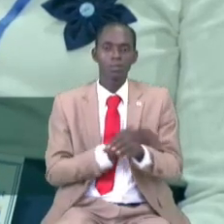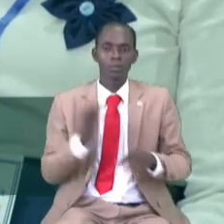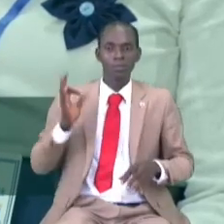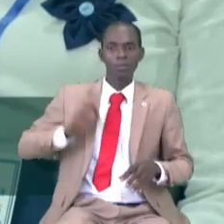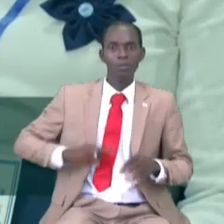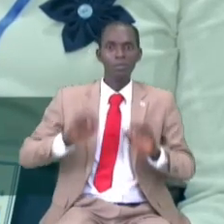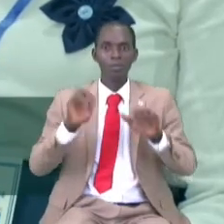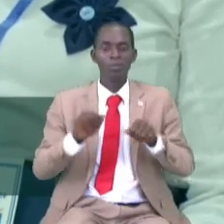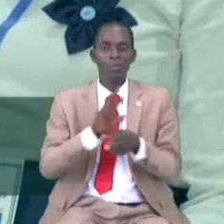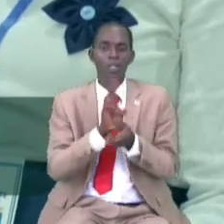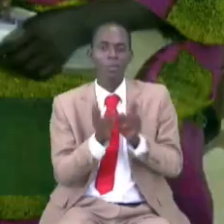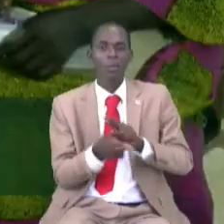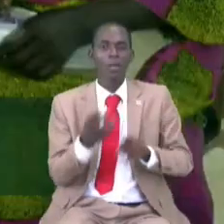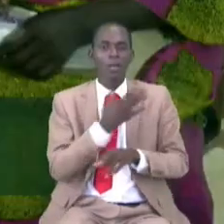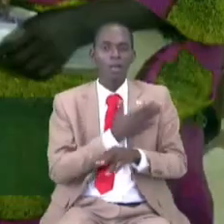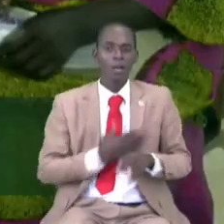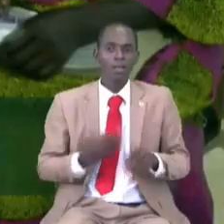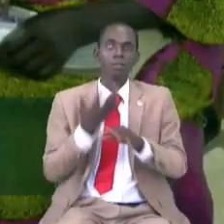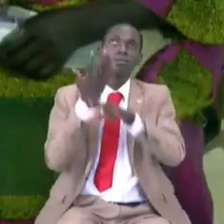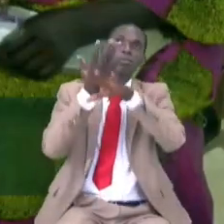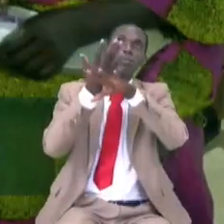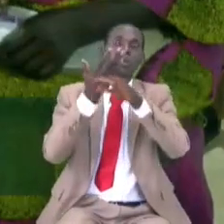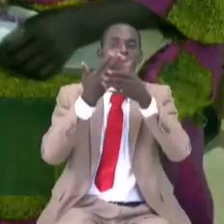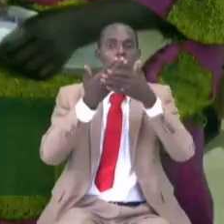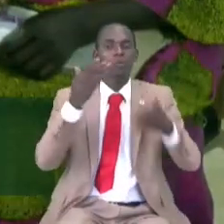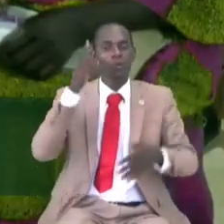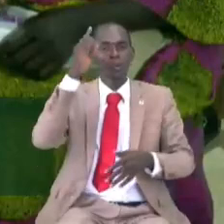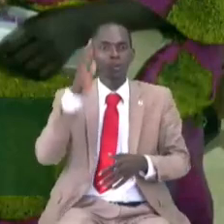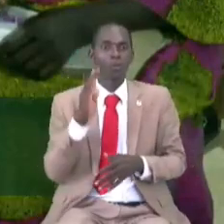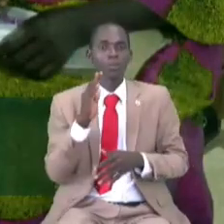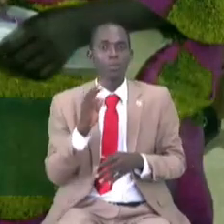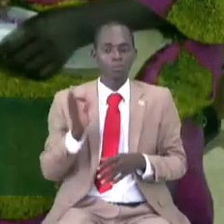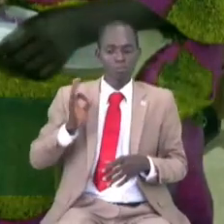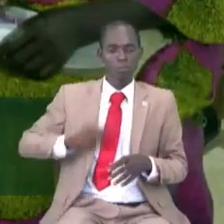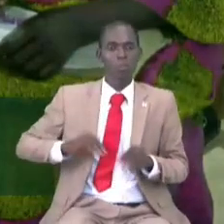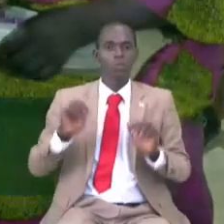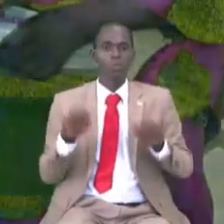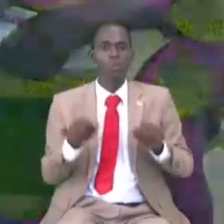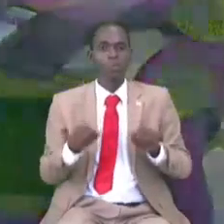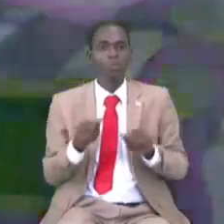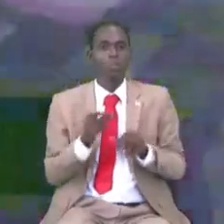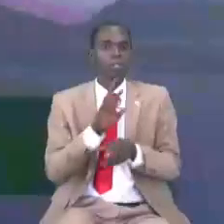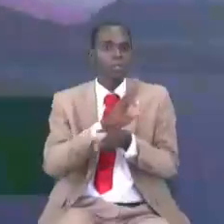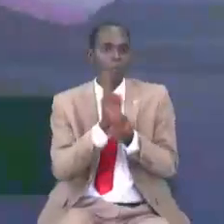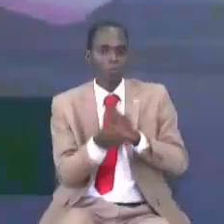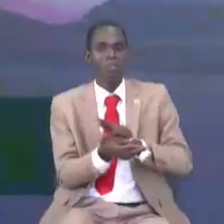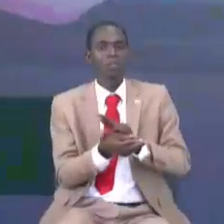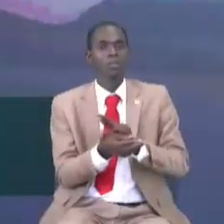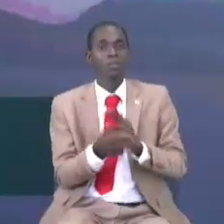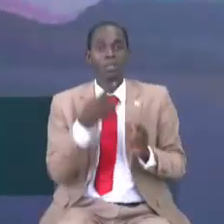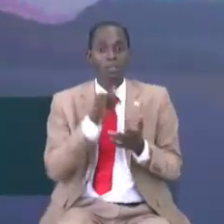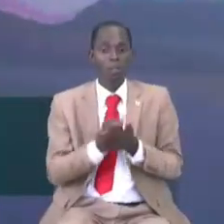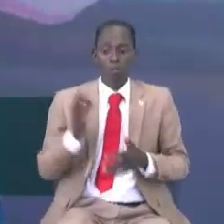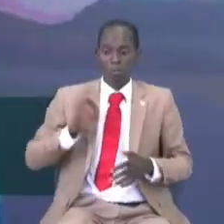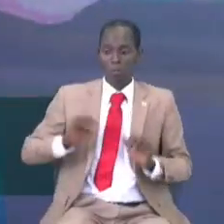God. Profitable repentance. You see, profitable. Yes, because repentance wins the